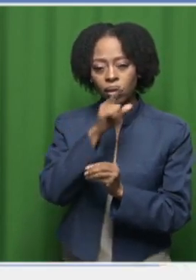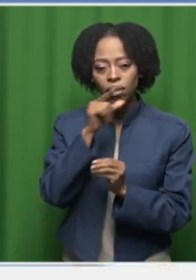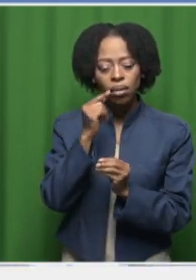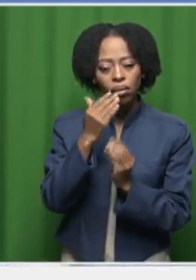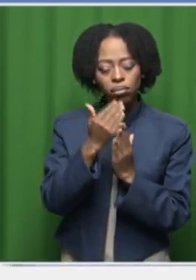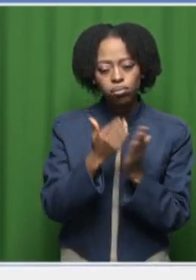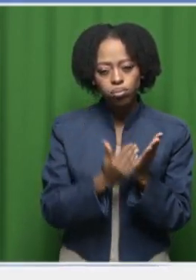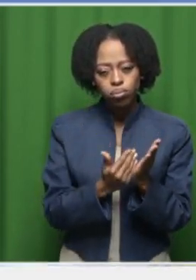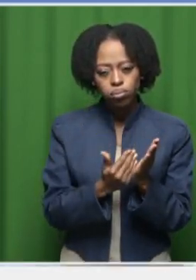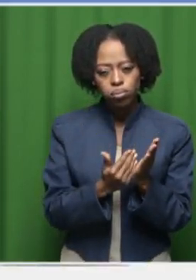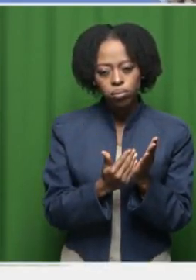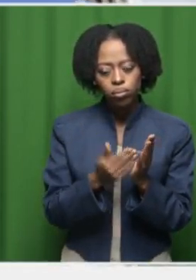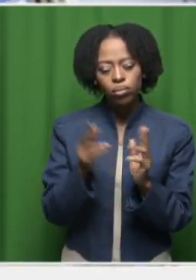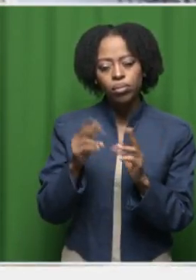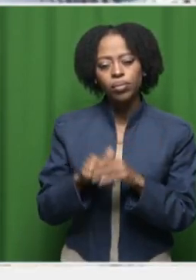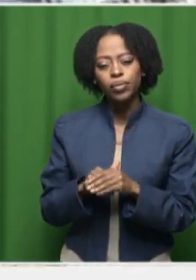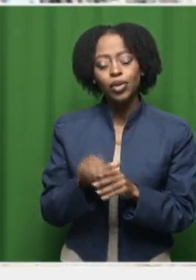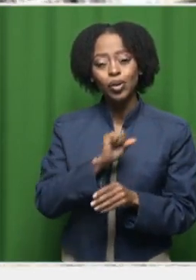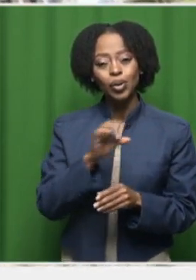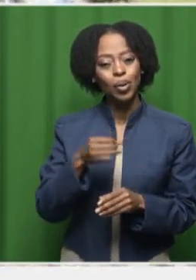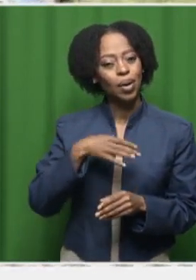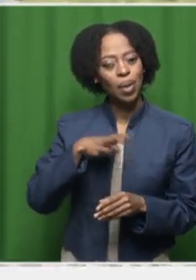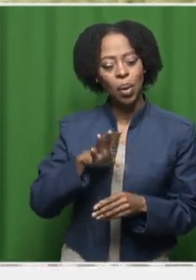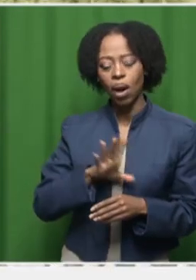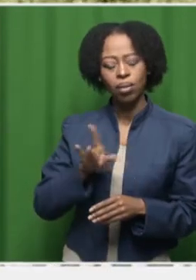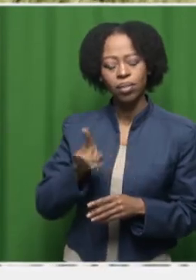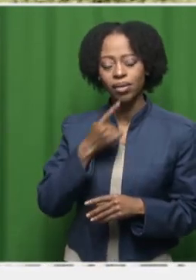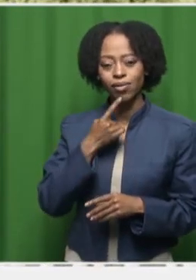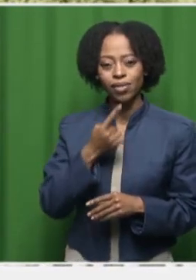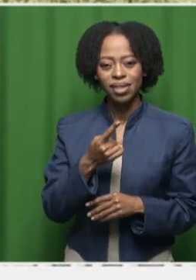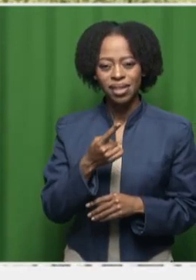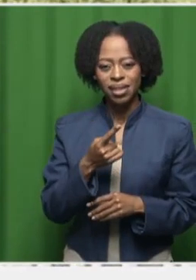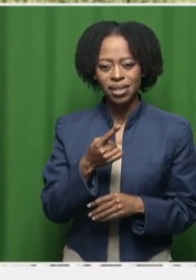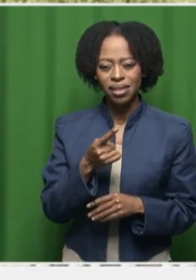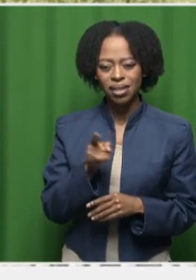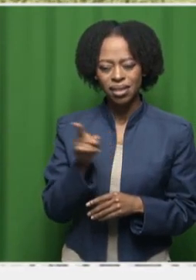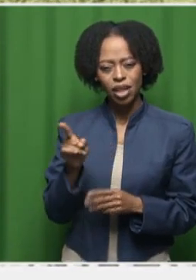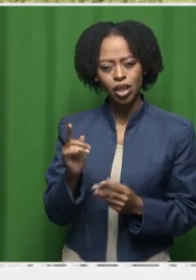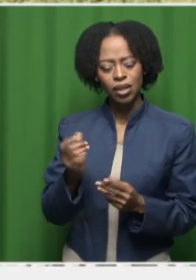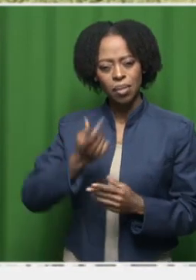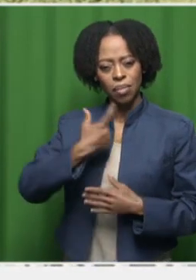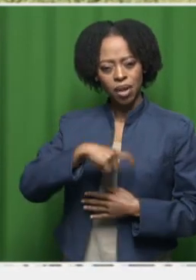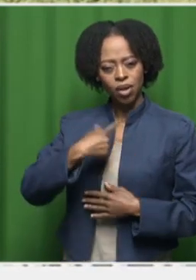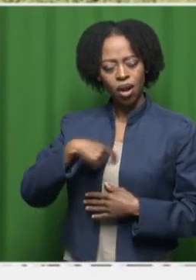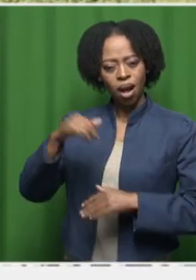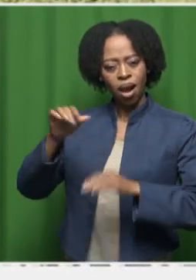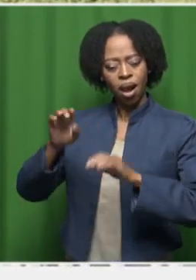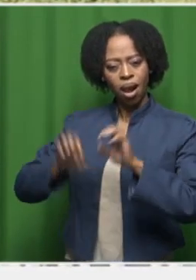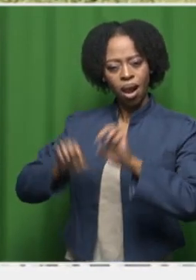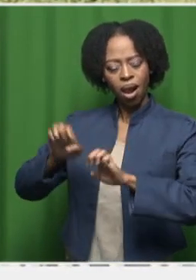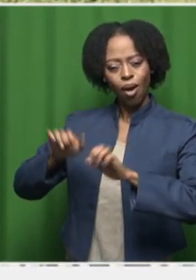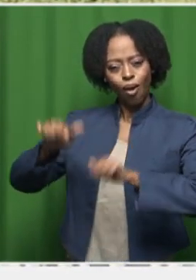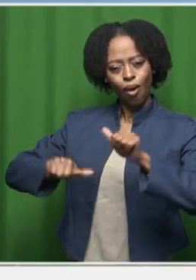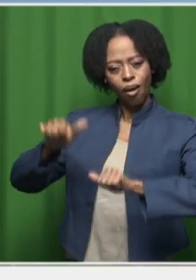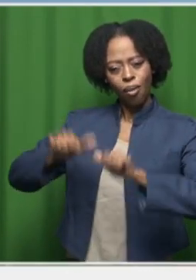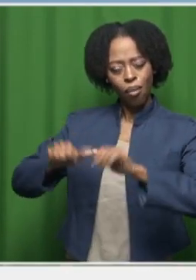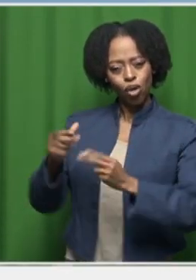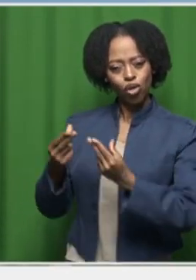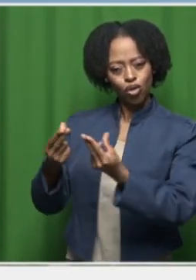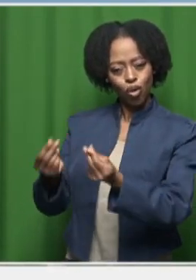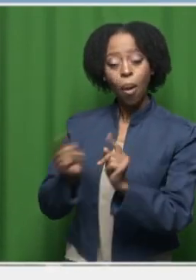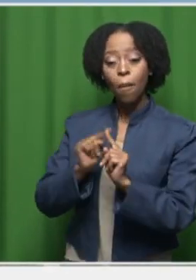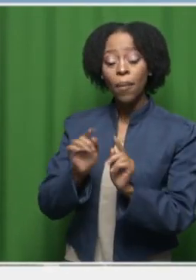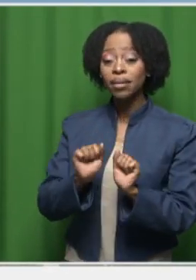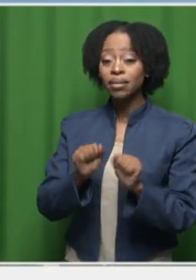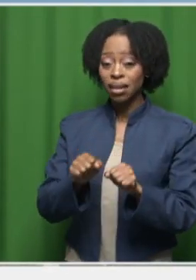were suggested to him by the National Assembly. So I don't want to say that he's doing his own personal vetoing, but there definitely is something